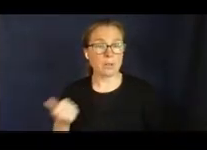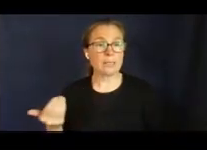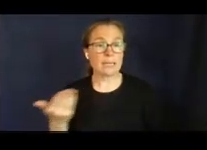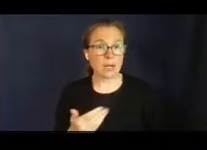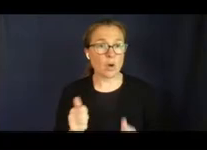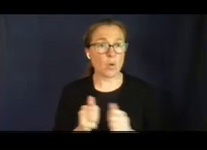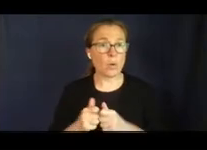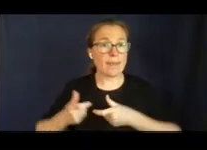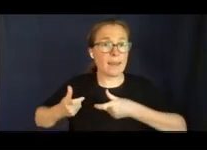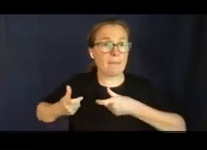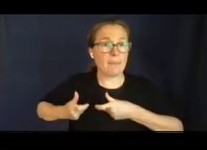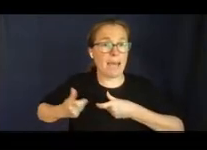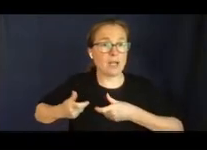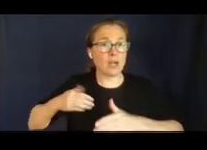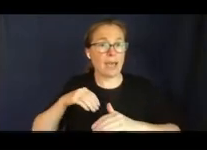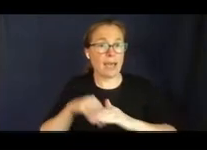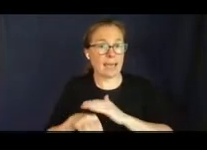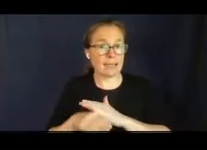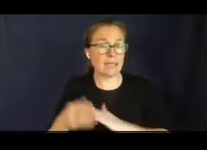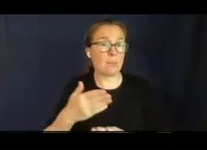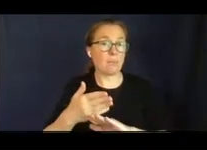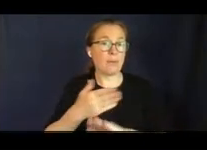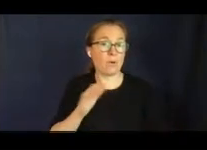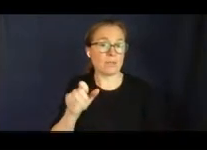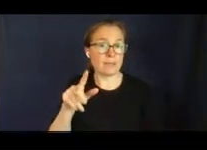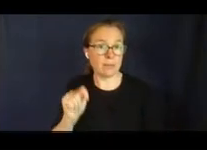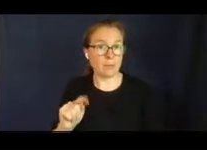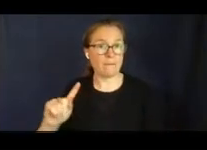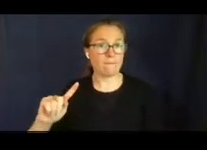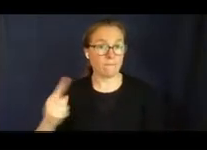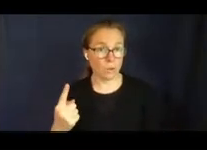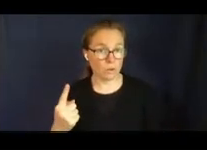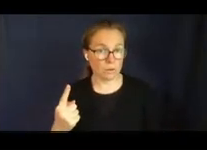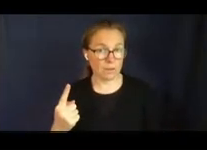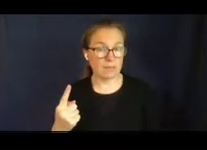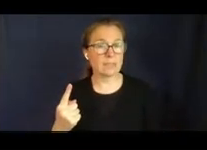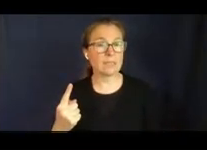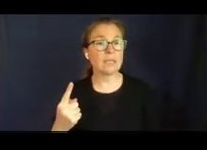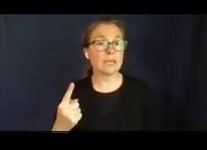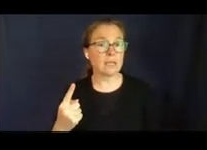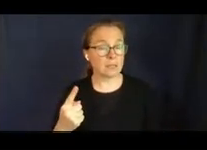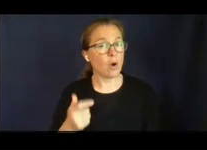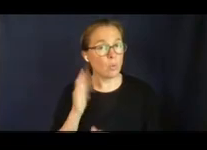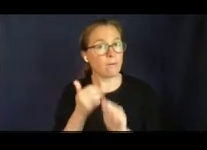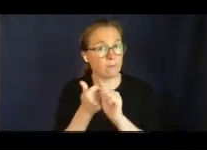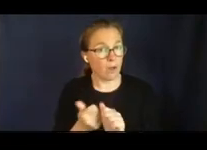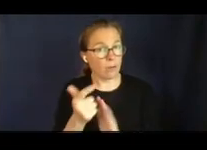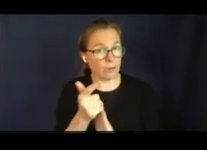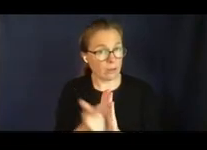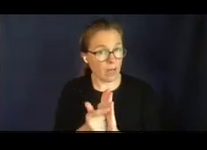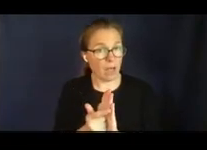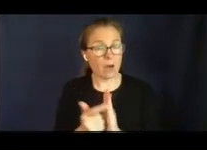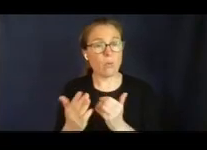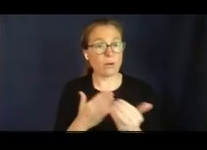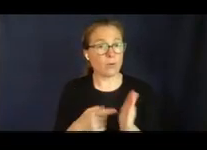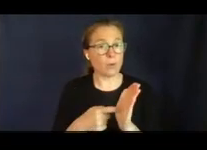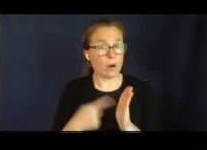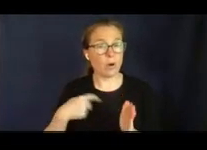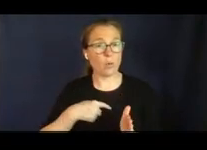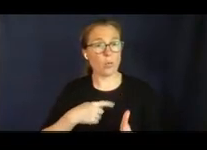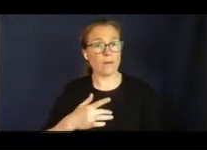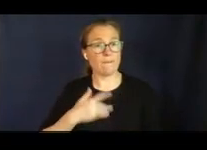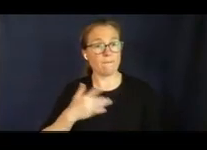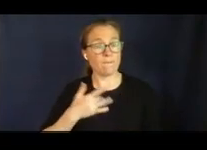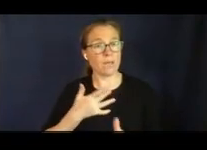access by September 1st, importantly to the fullest extent allowed by law. We believe that this is in line with our commitment